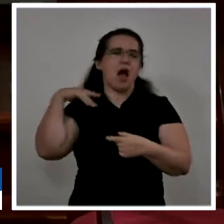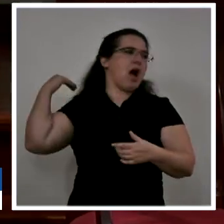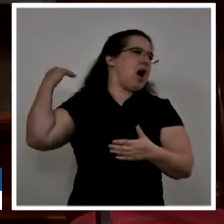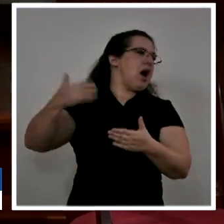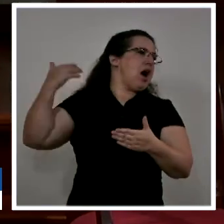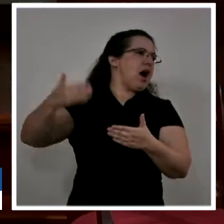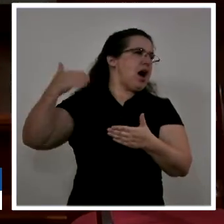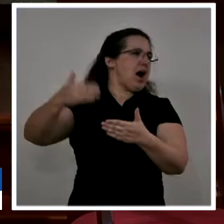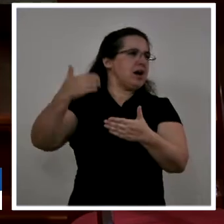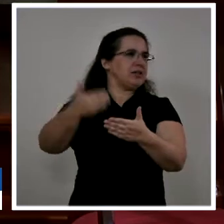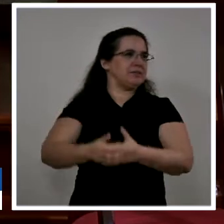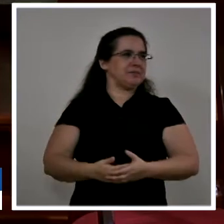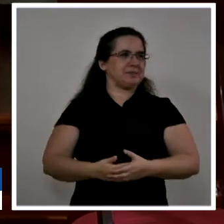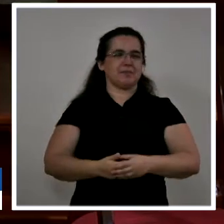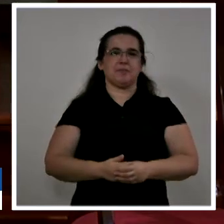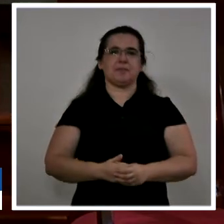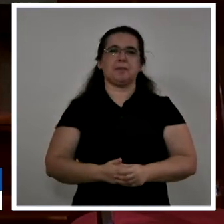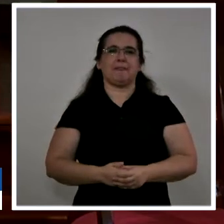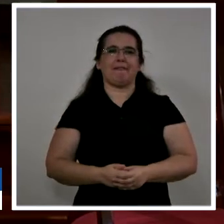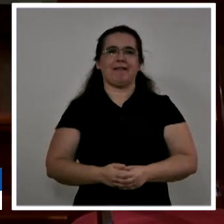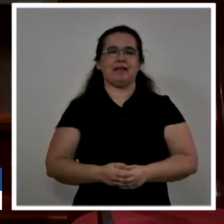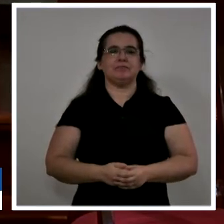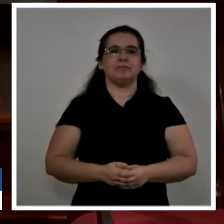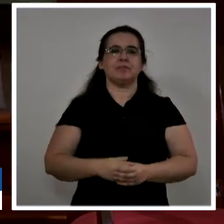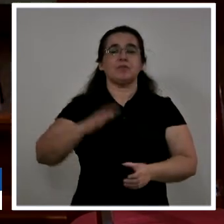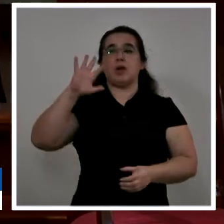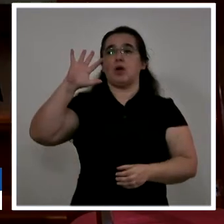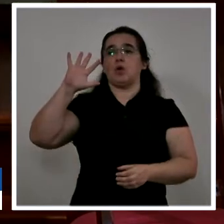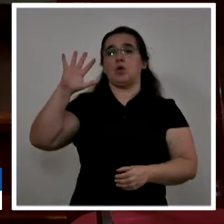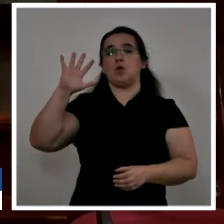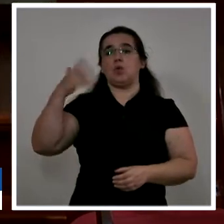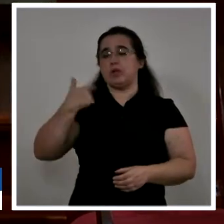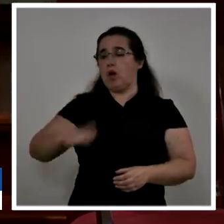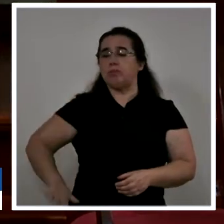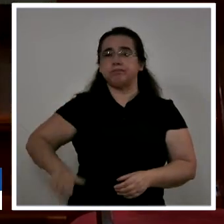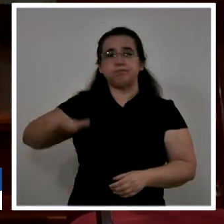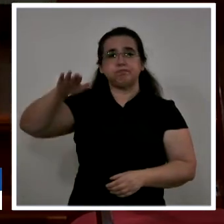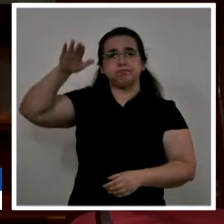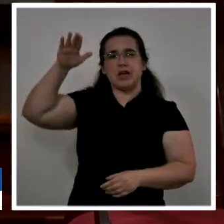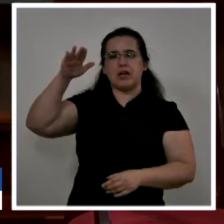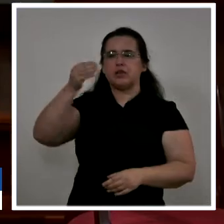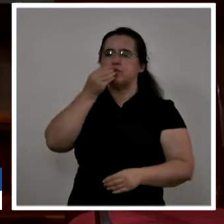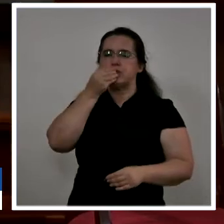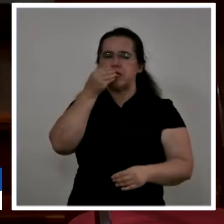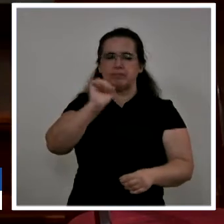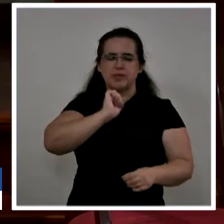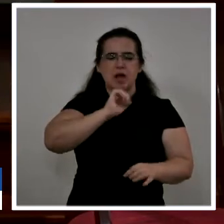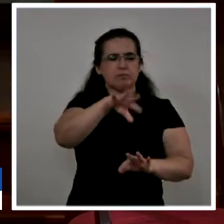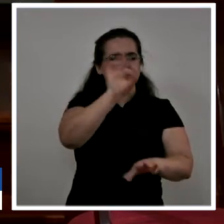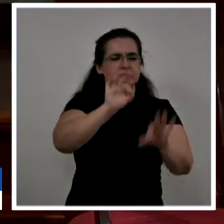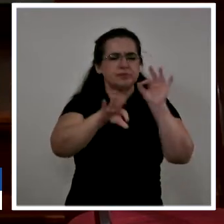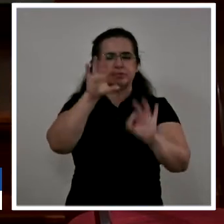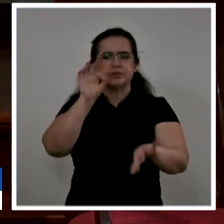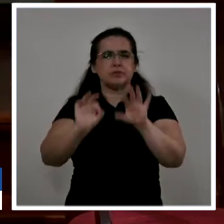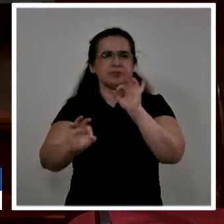When I came of age and began to make my own diet. Quando eu cresci, enfim, comecei a escolher a minha própria dieta. My parents only